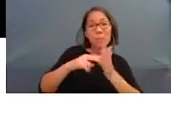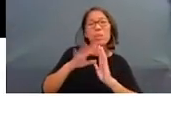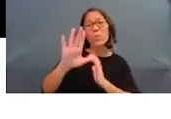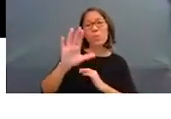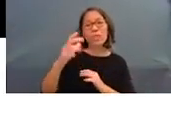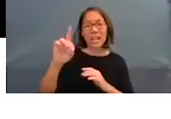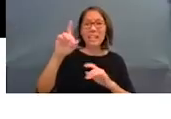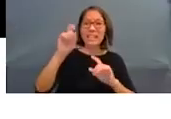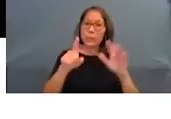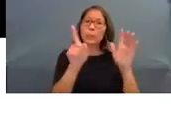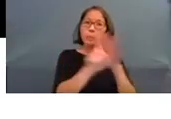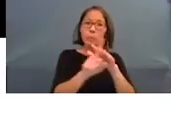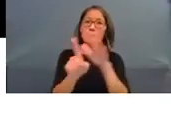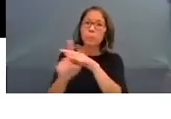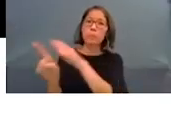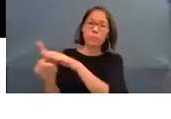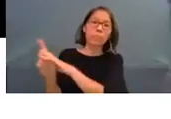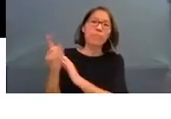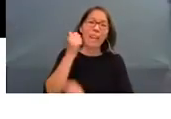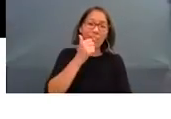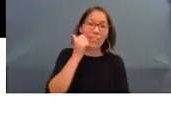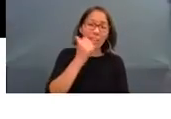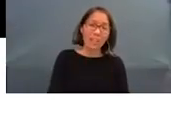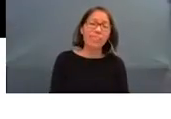be present and involved in school each day.